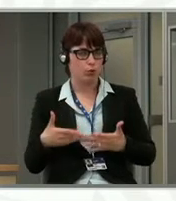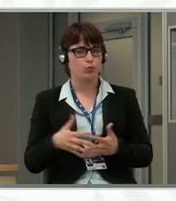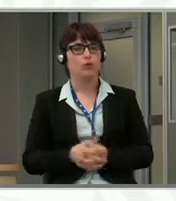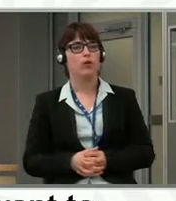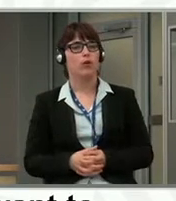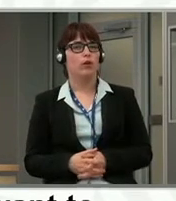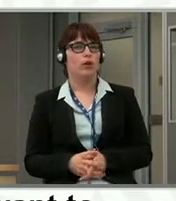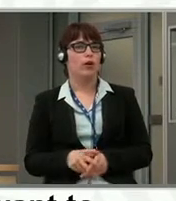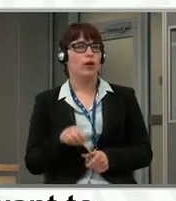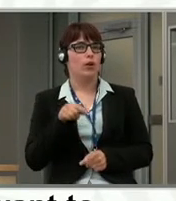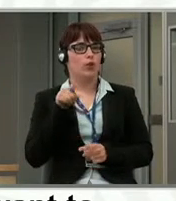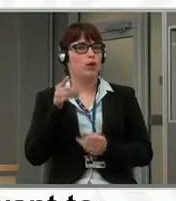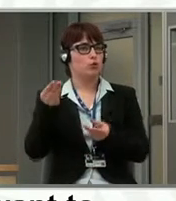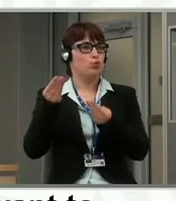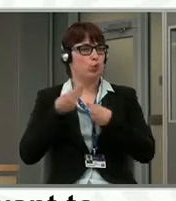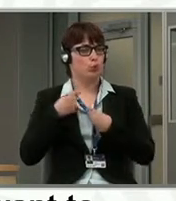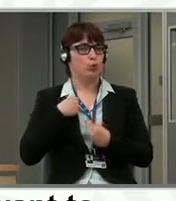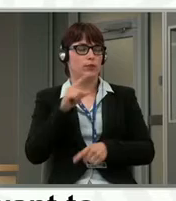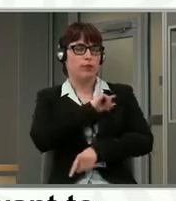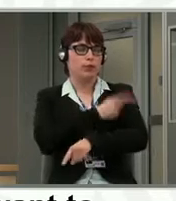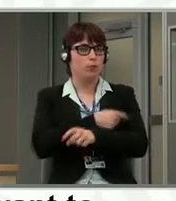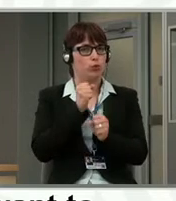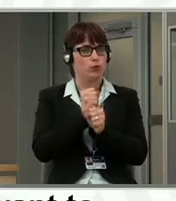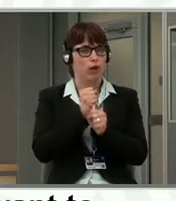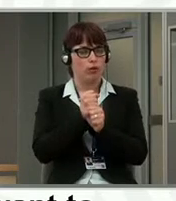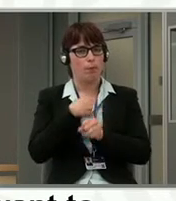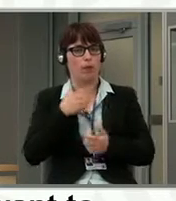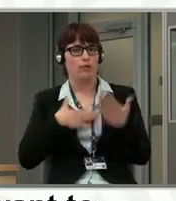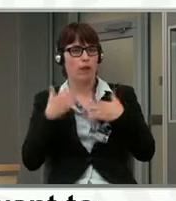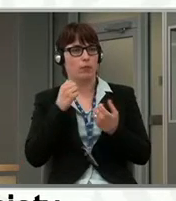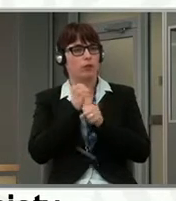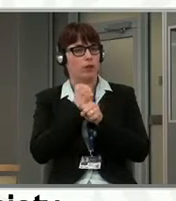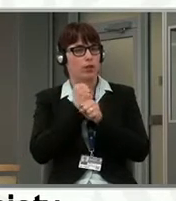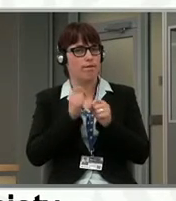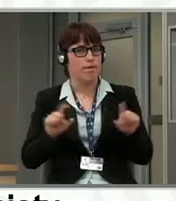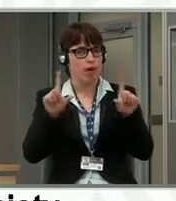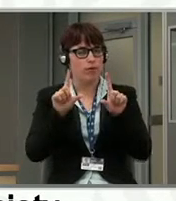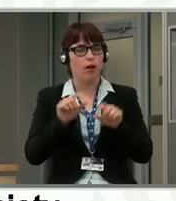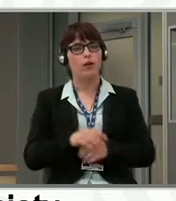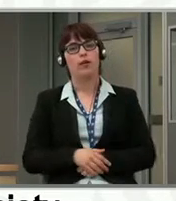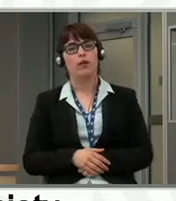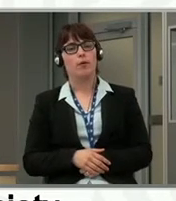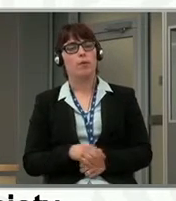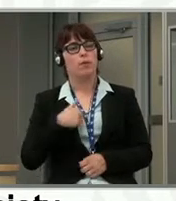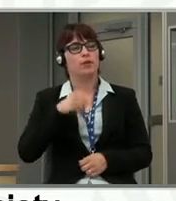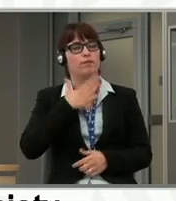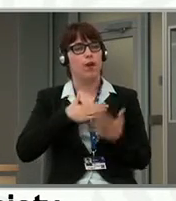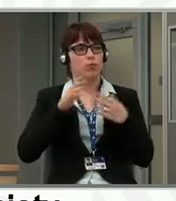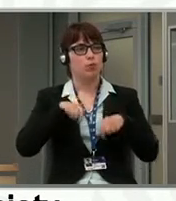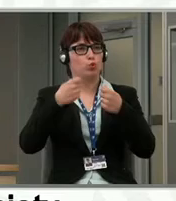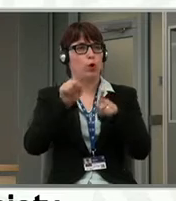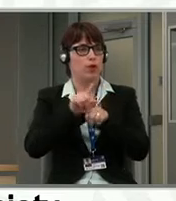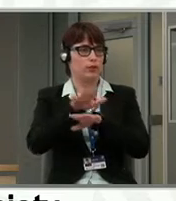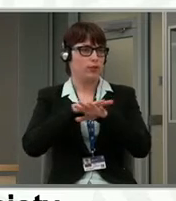work, we want to give back to the society, and EDF is here